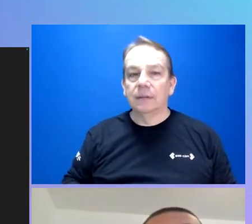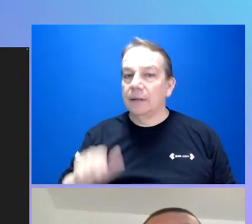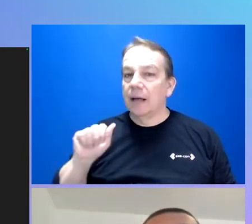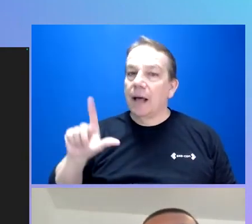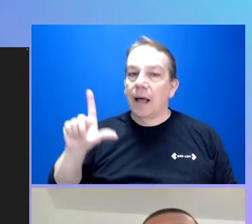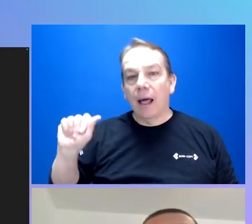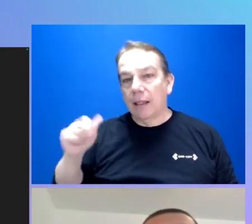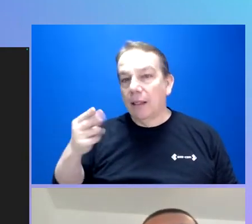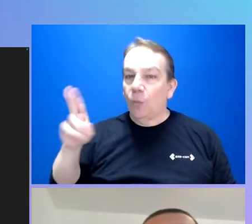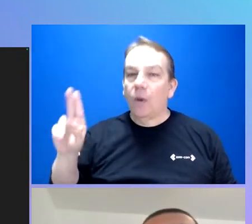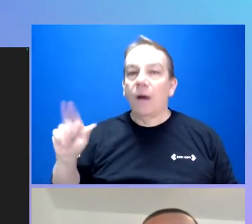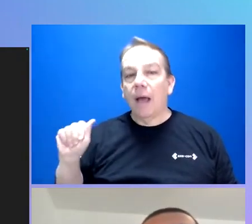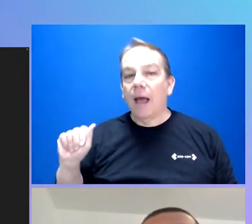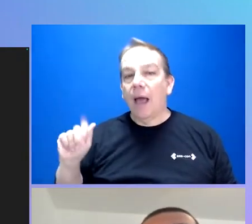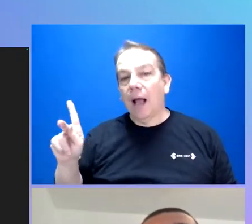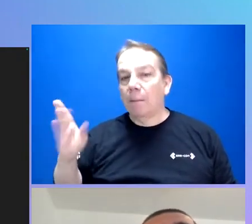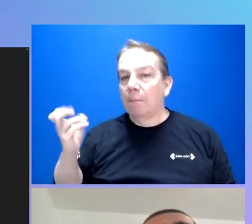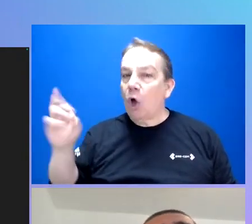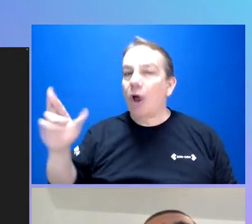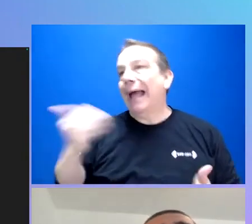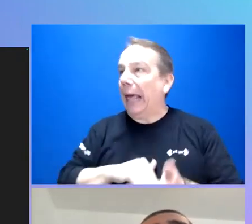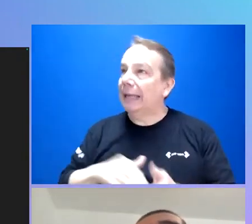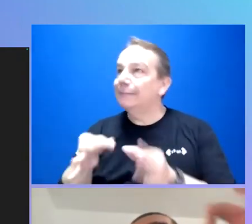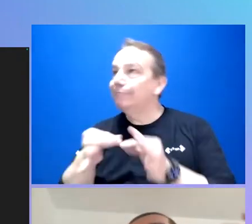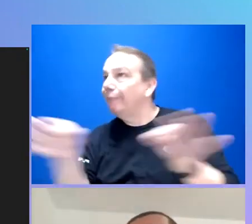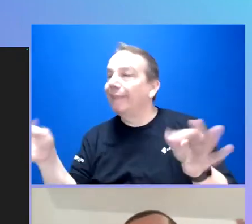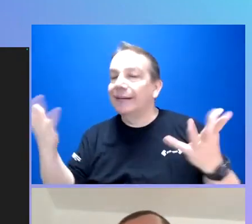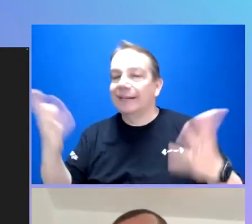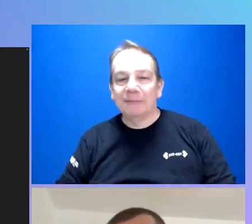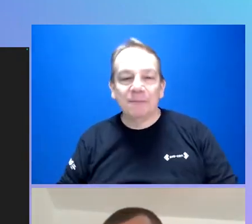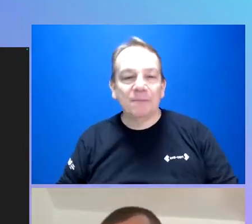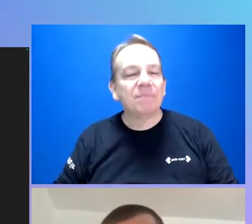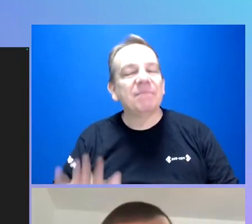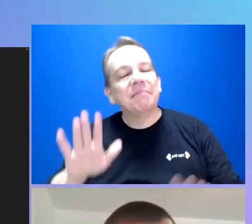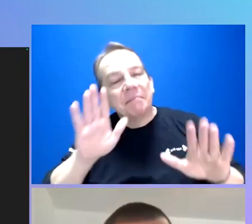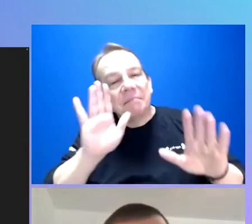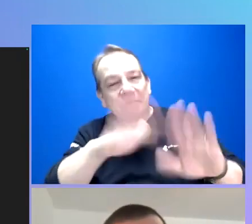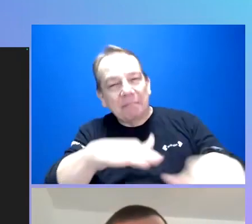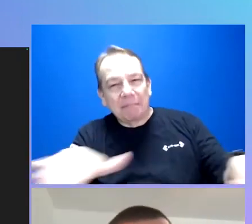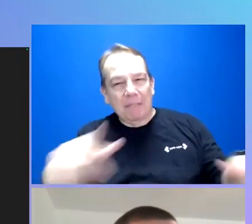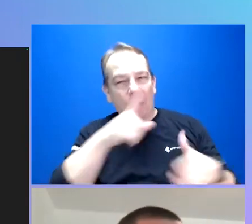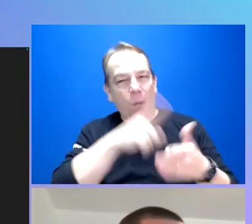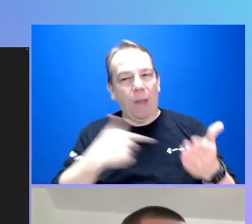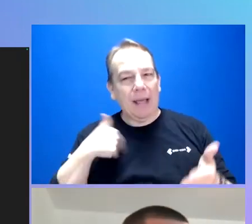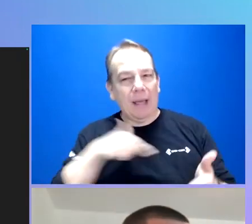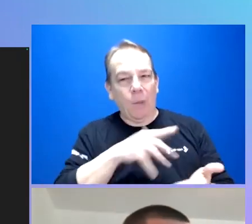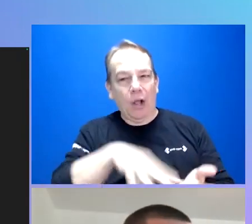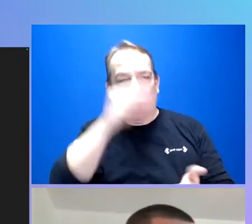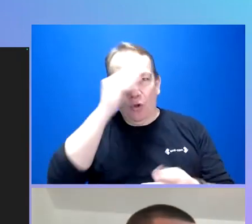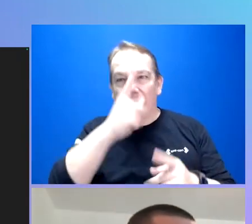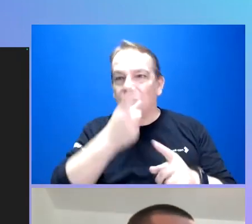to all my Muslim friends in the audience. What can we learn from all of this?